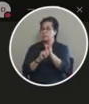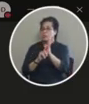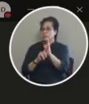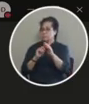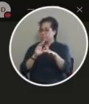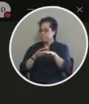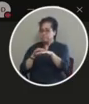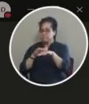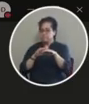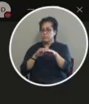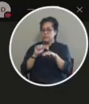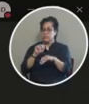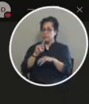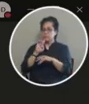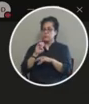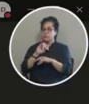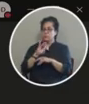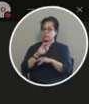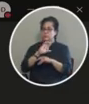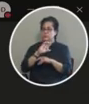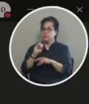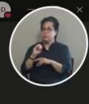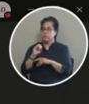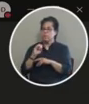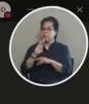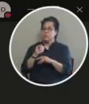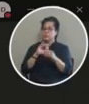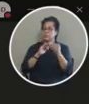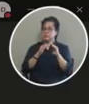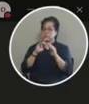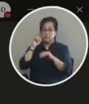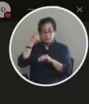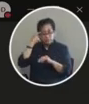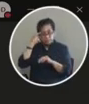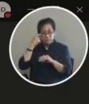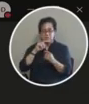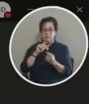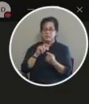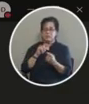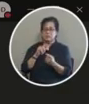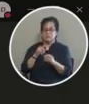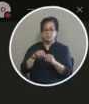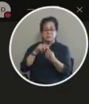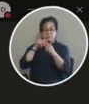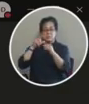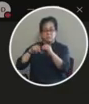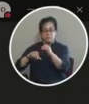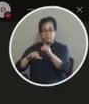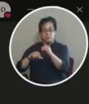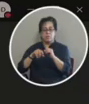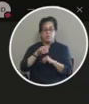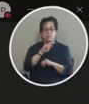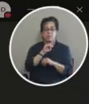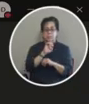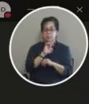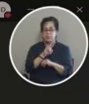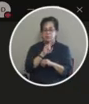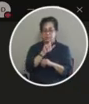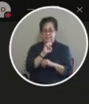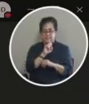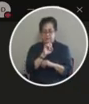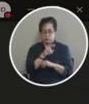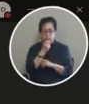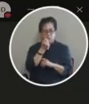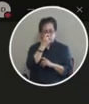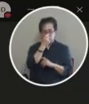Hall regarding the abuse of certificates of obligation by city governments, in particular El Paso's. Then Mayor Oscar Leeser understood